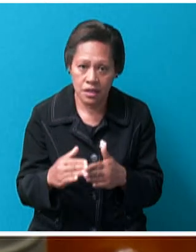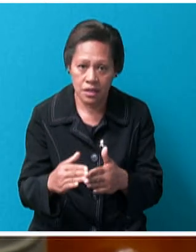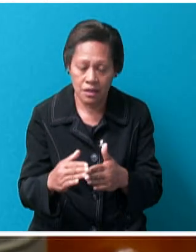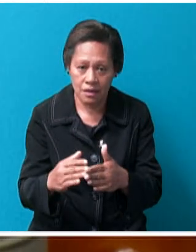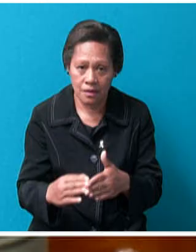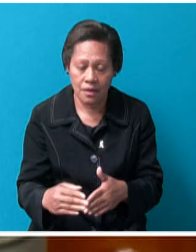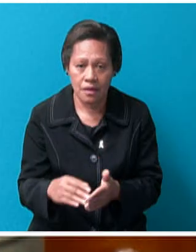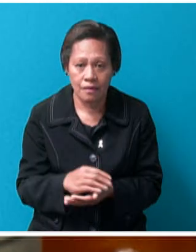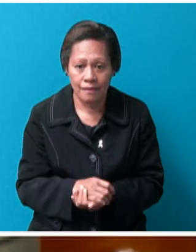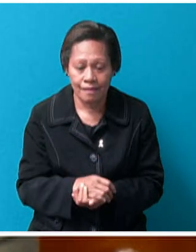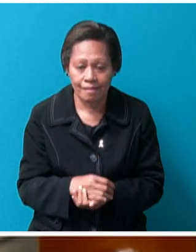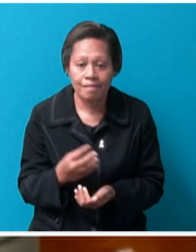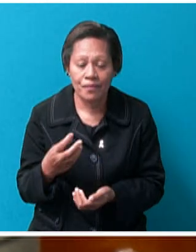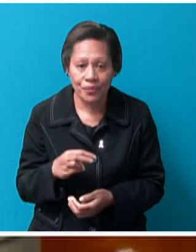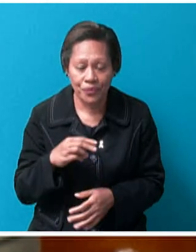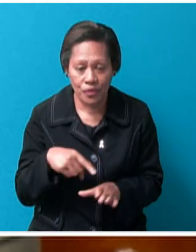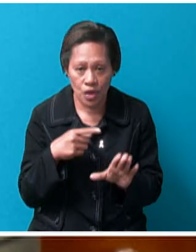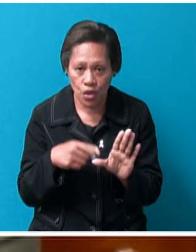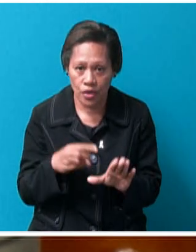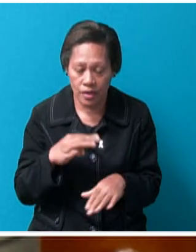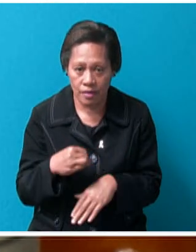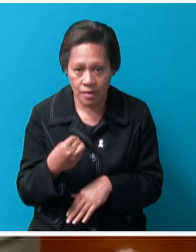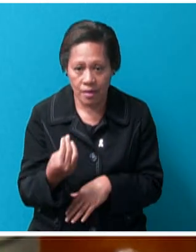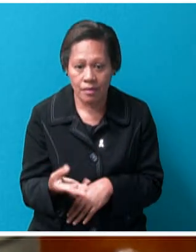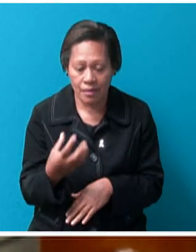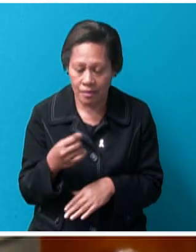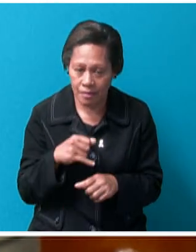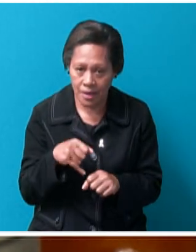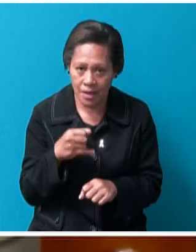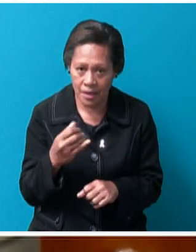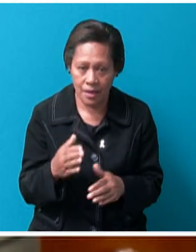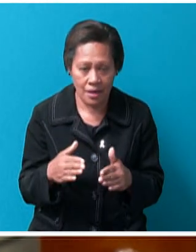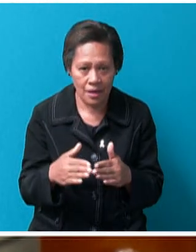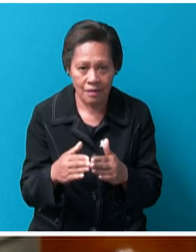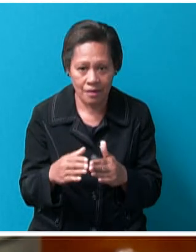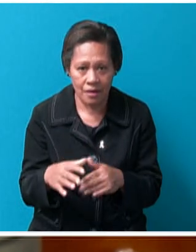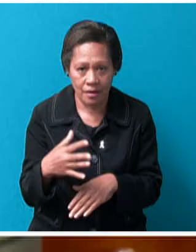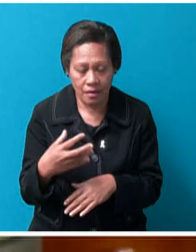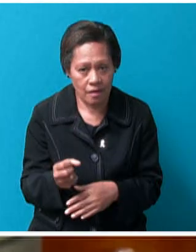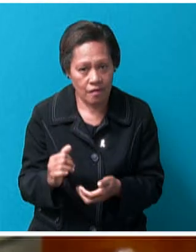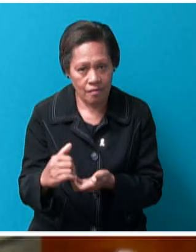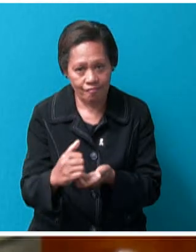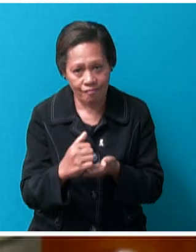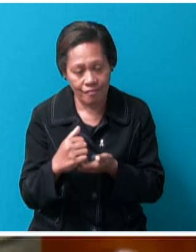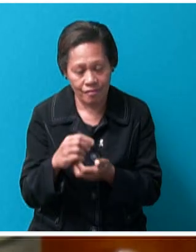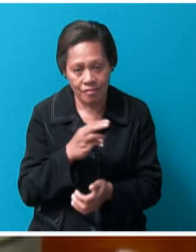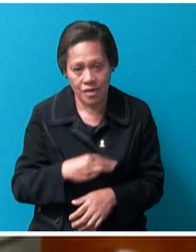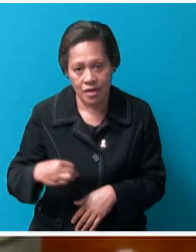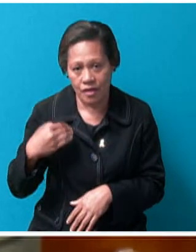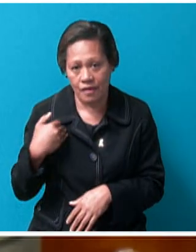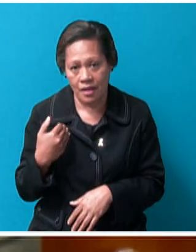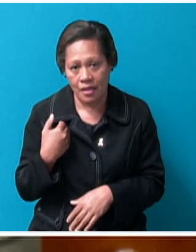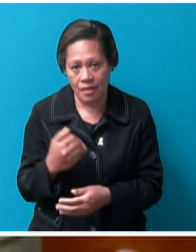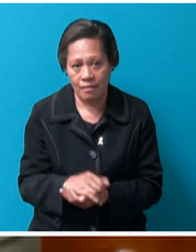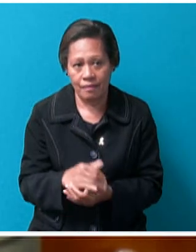aboard the Youth in the Mission Foha. This is a medical ship that has a close cooperation with the Ministry of Health. They